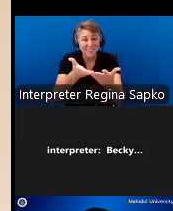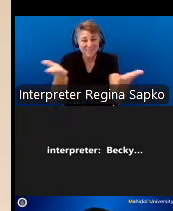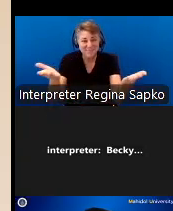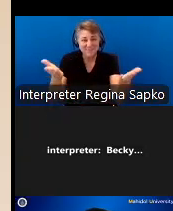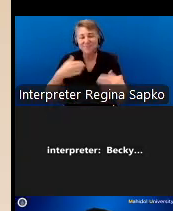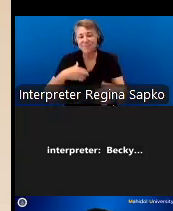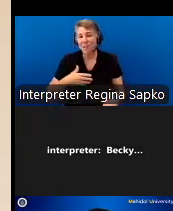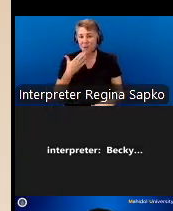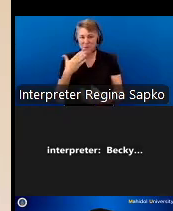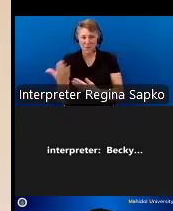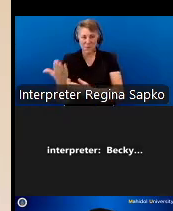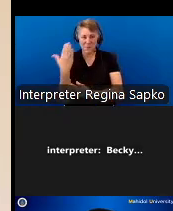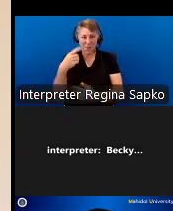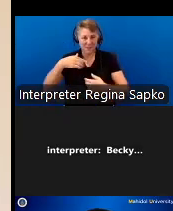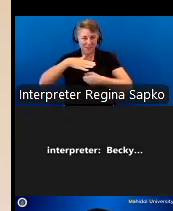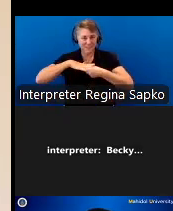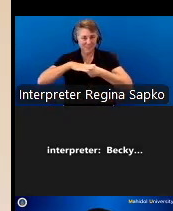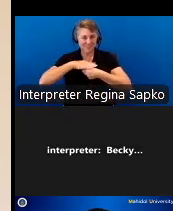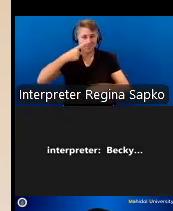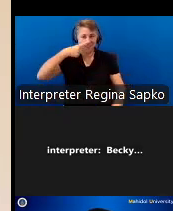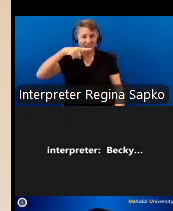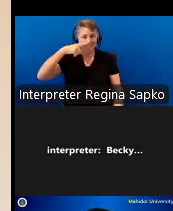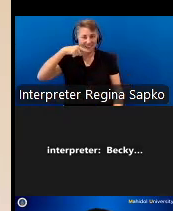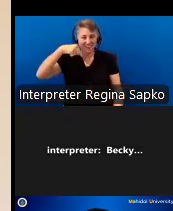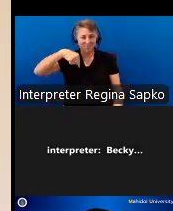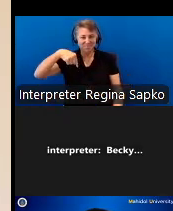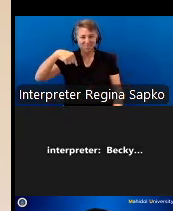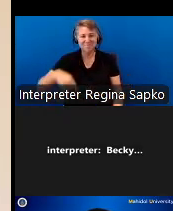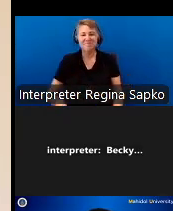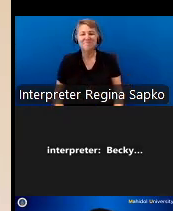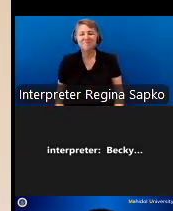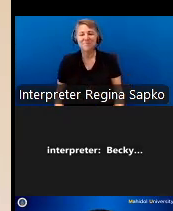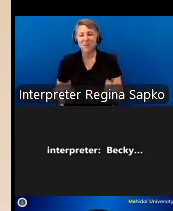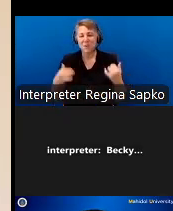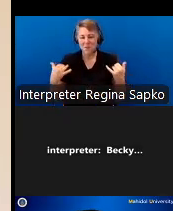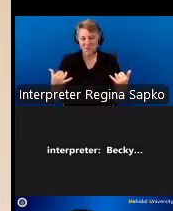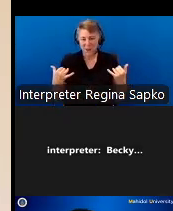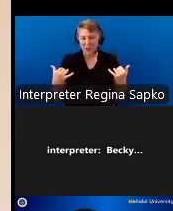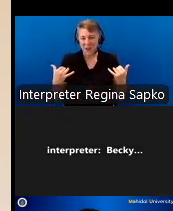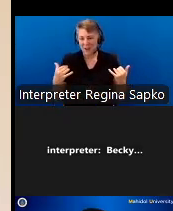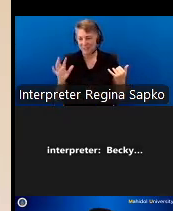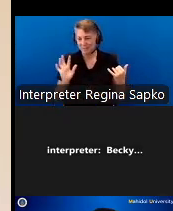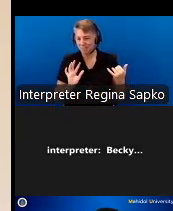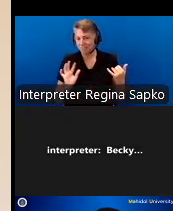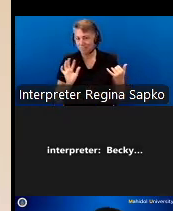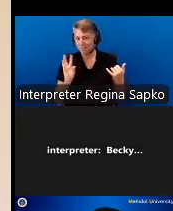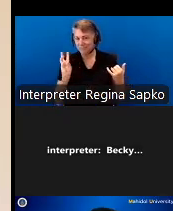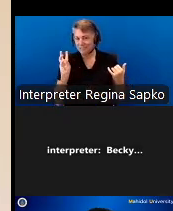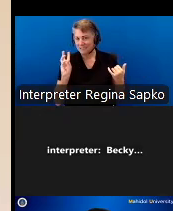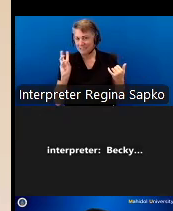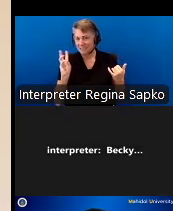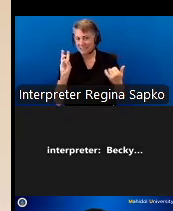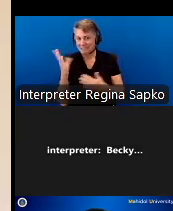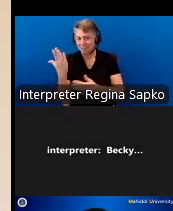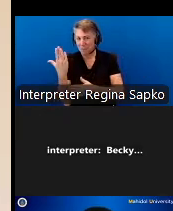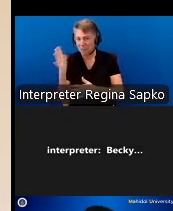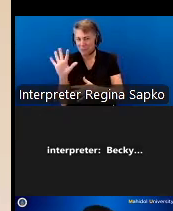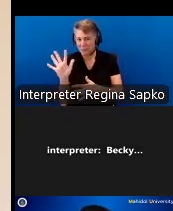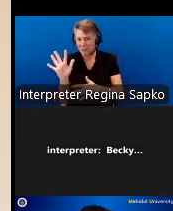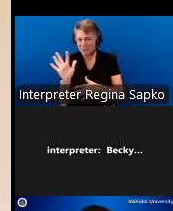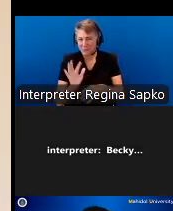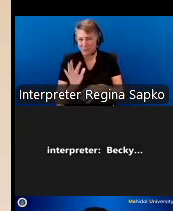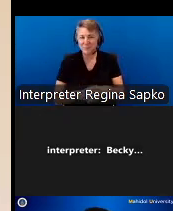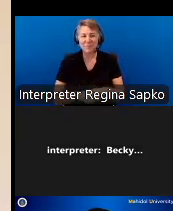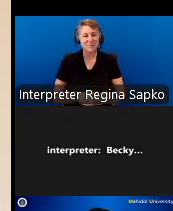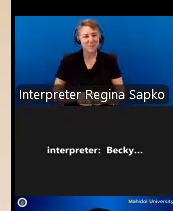Thailand. Okay, right now Thailand is around 6 o'clock. Well, 40.